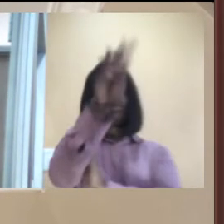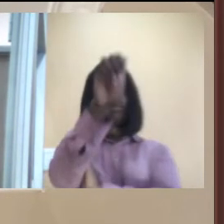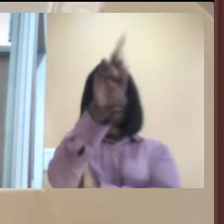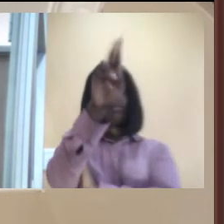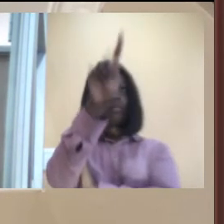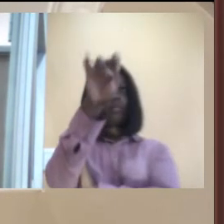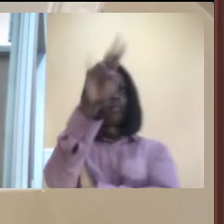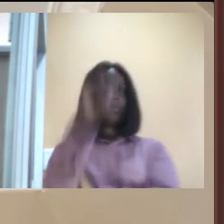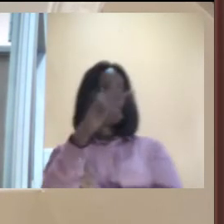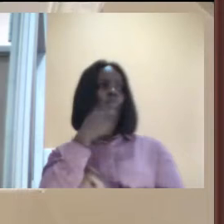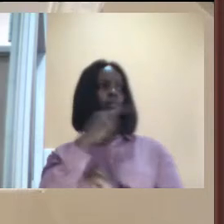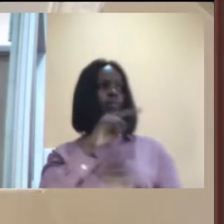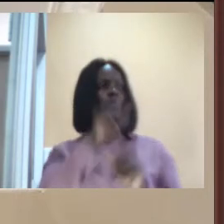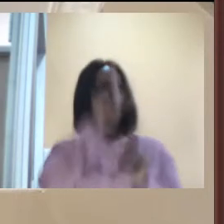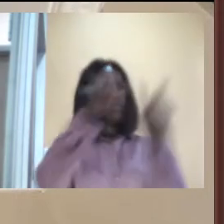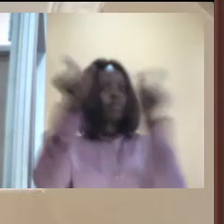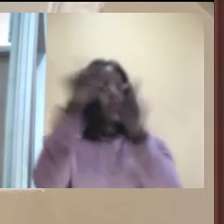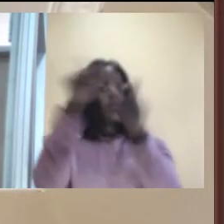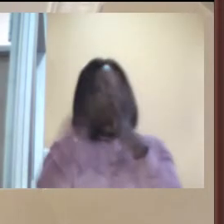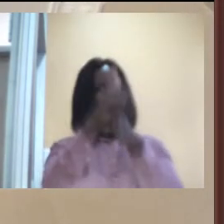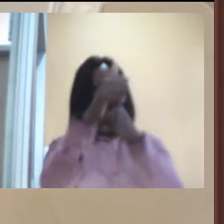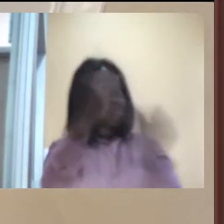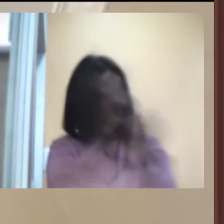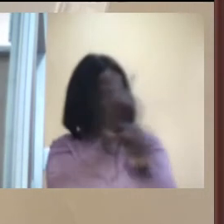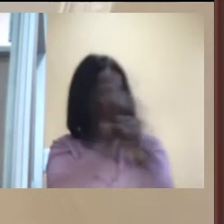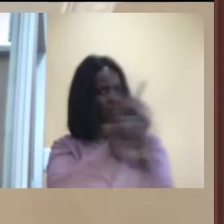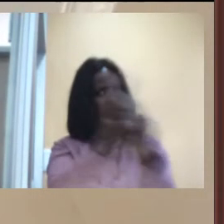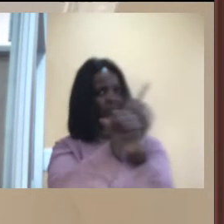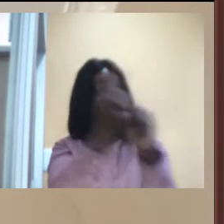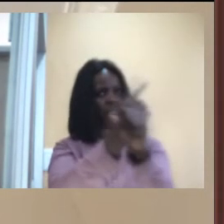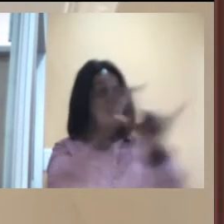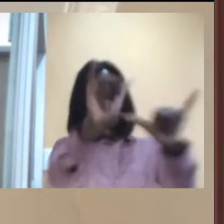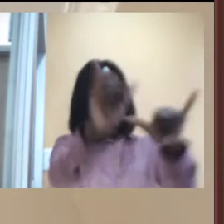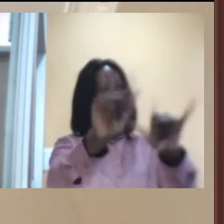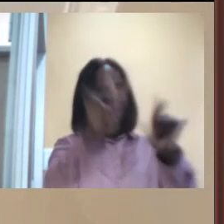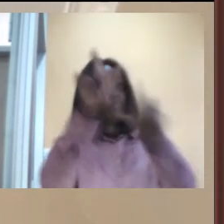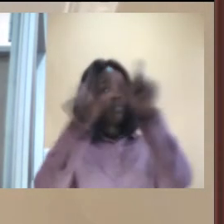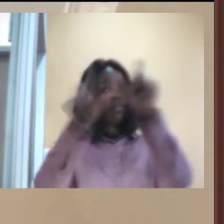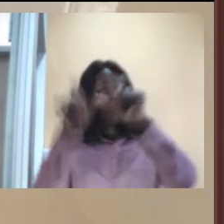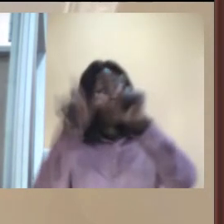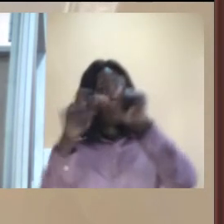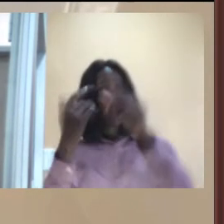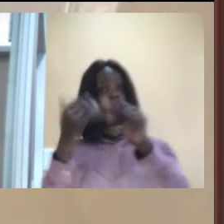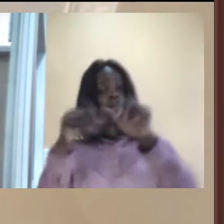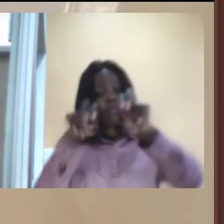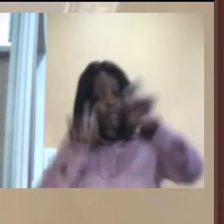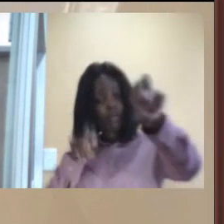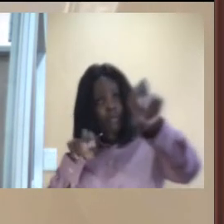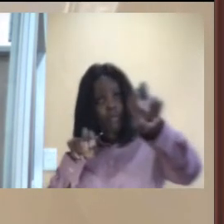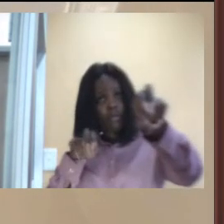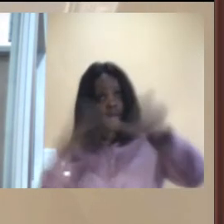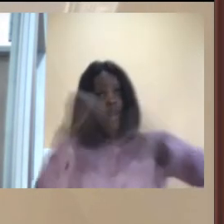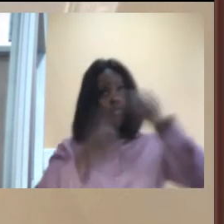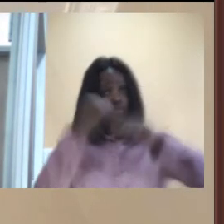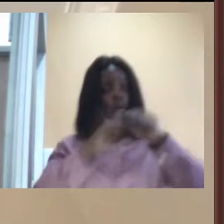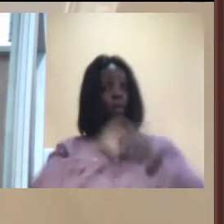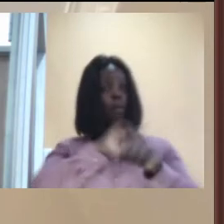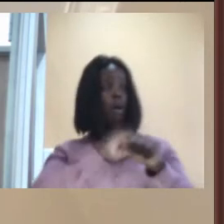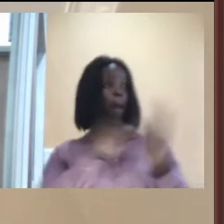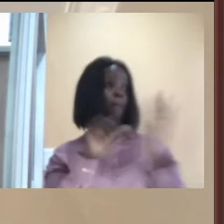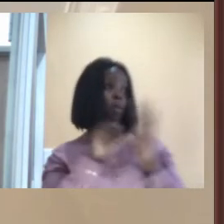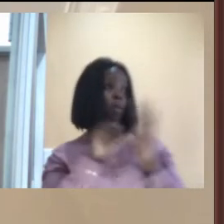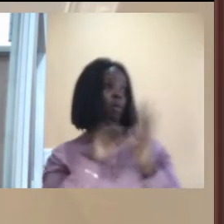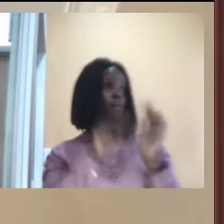front will always remain in front, or the men at the back must run faster than the men in front. This is critical, Honorable